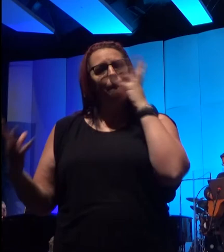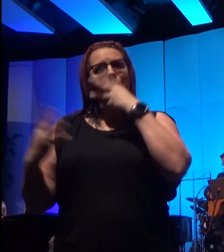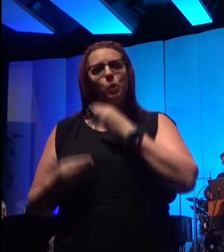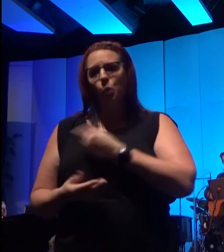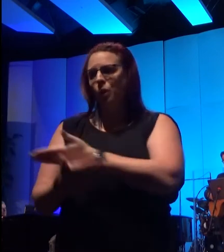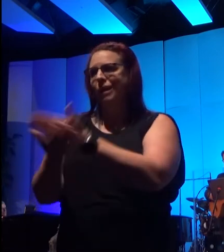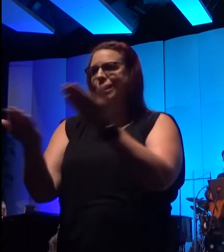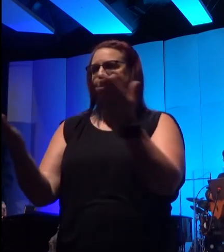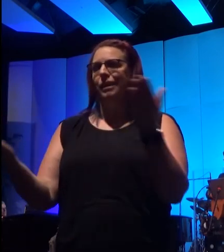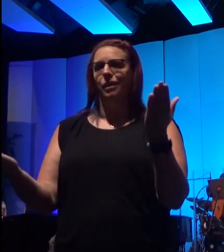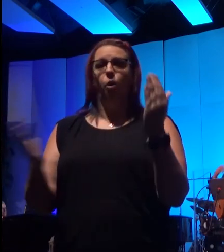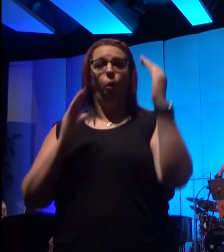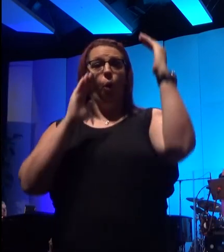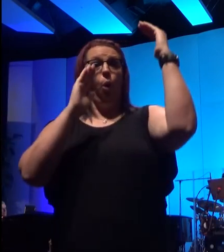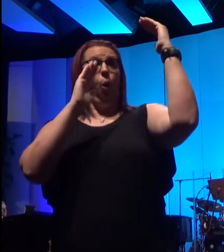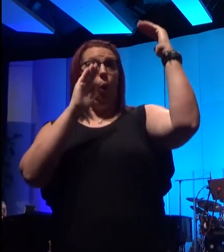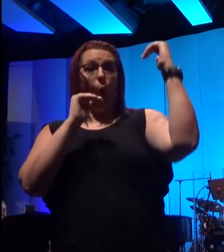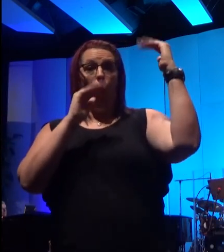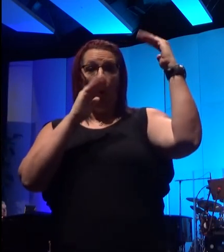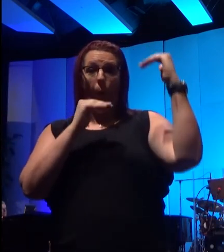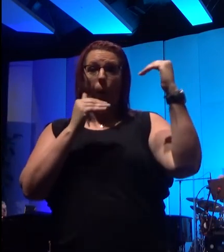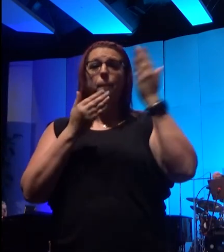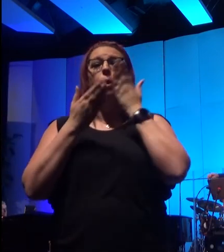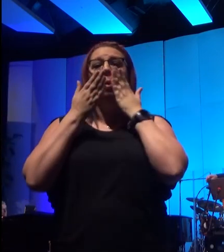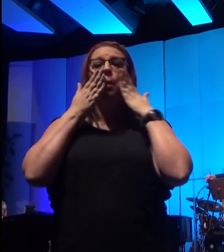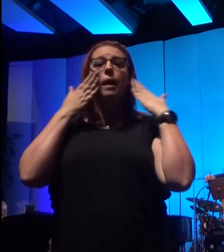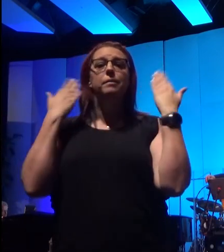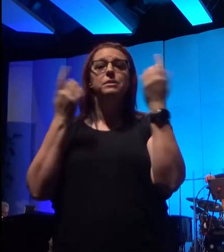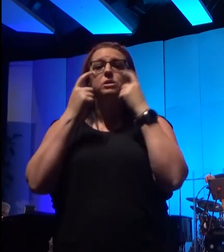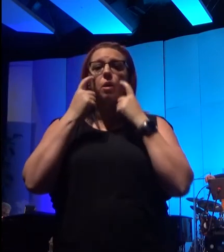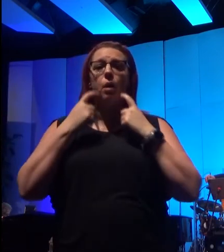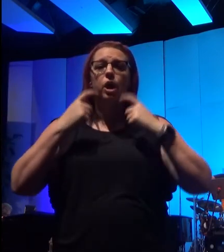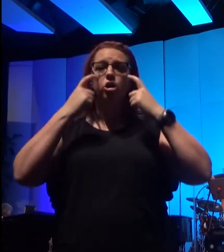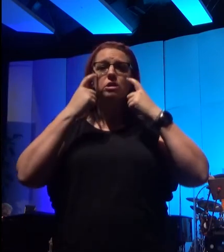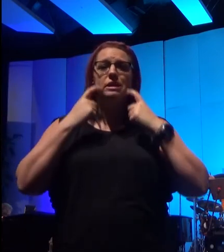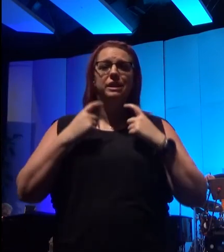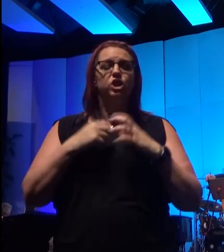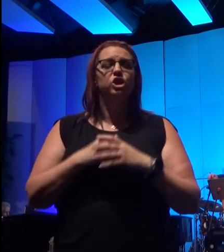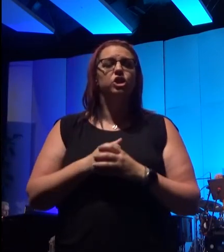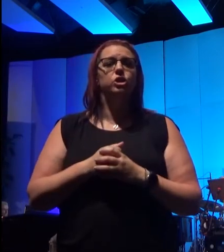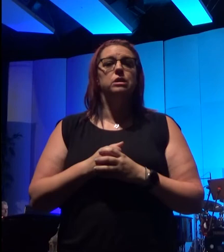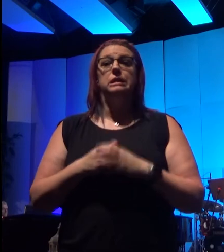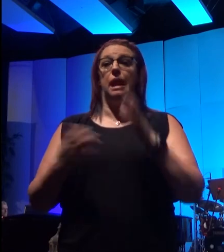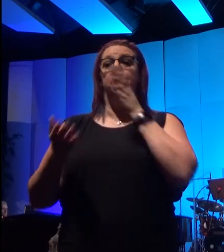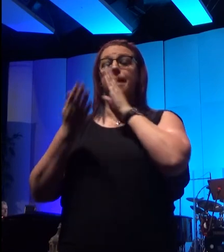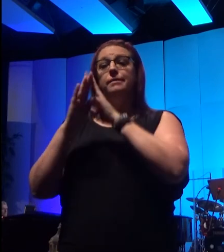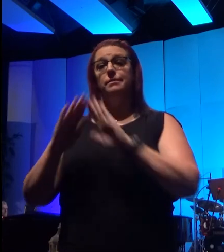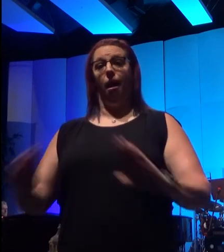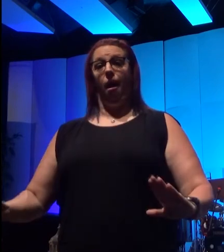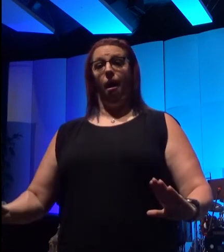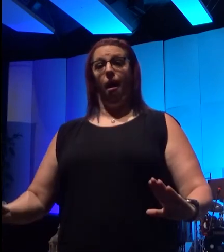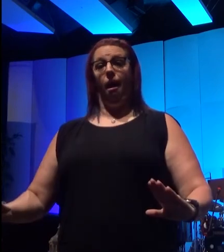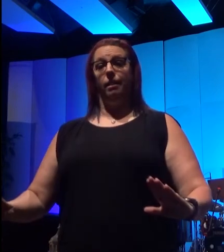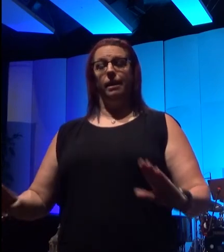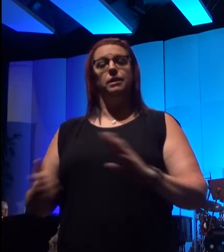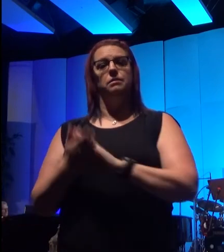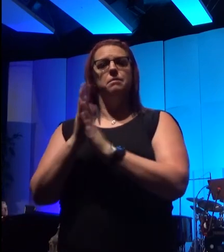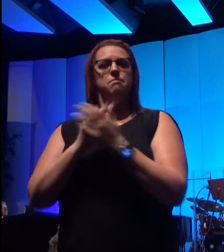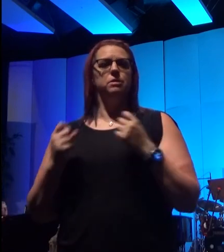hope forever wipe away your tears. And above all, May silence make you